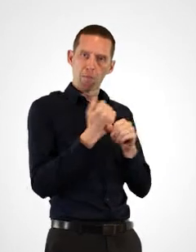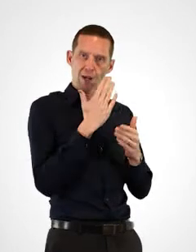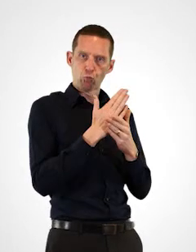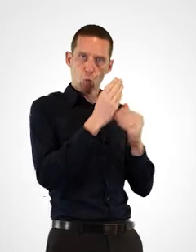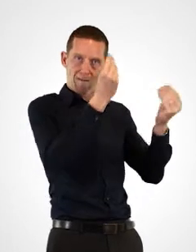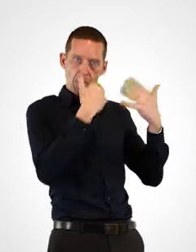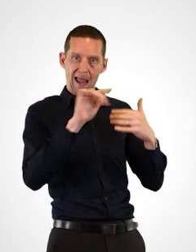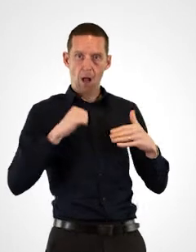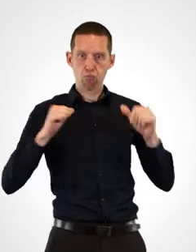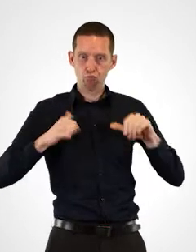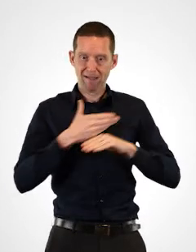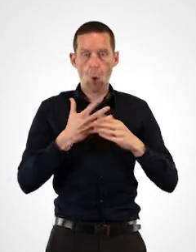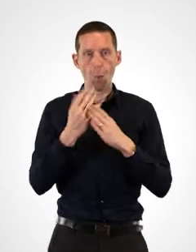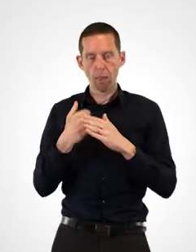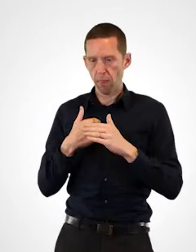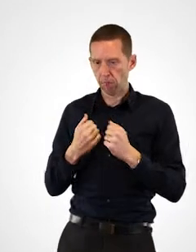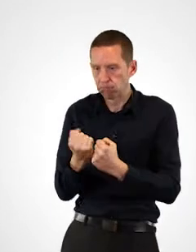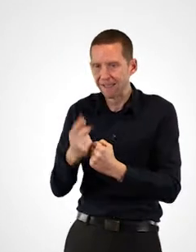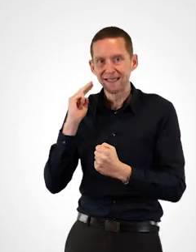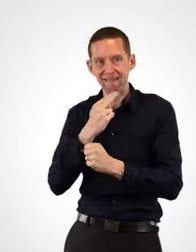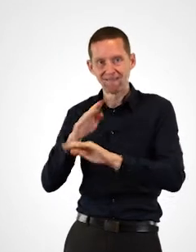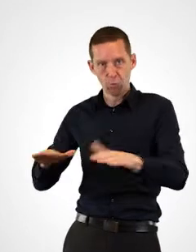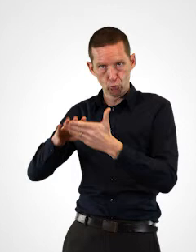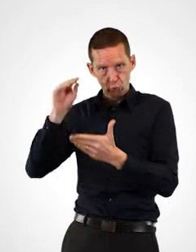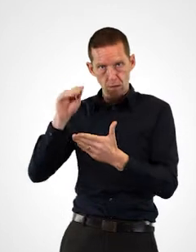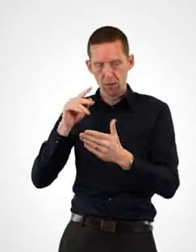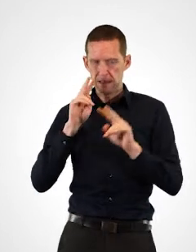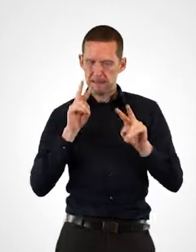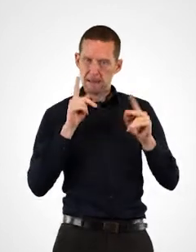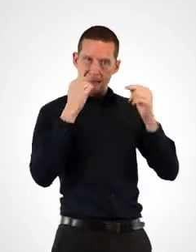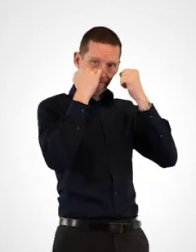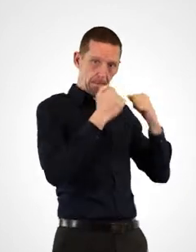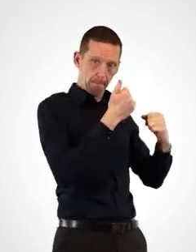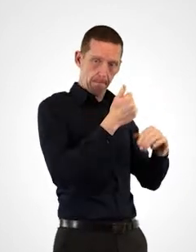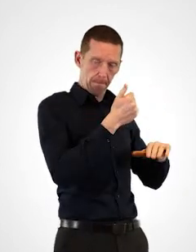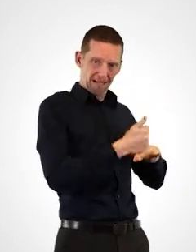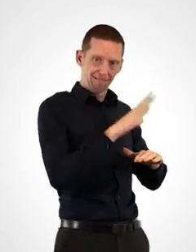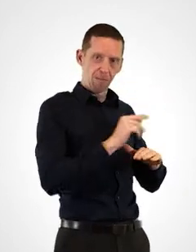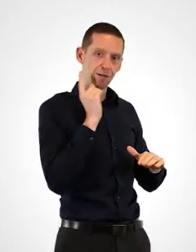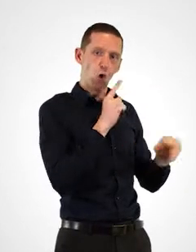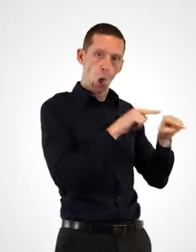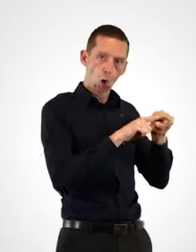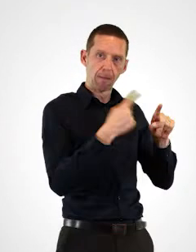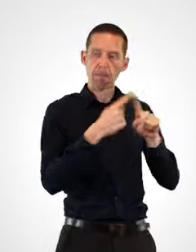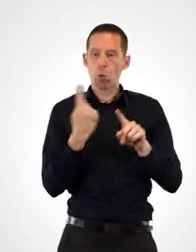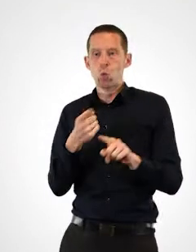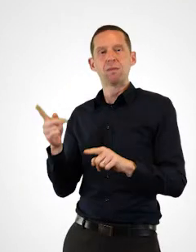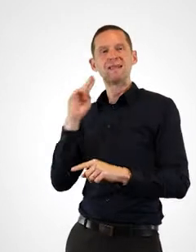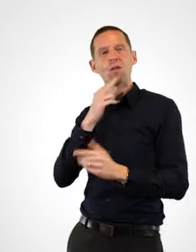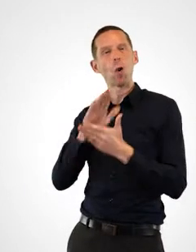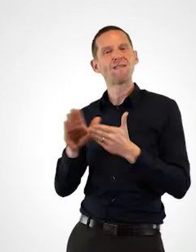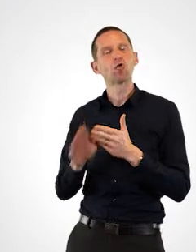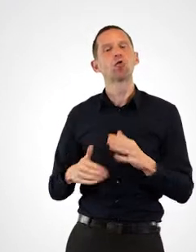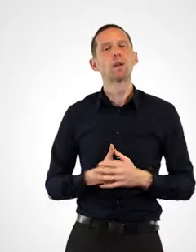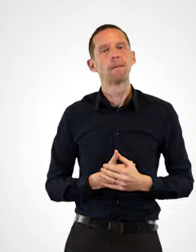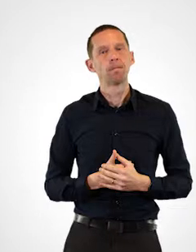we do with deaf students, we want to consider the evidence base from both hearing learners as well as those who are deaf or hard of hearing. And